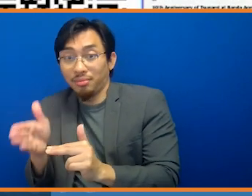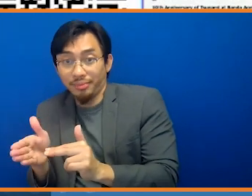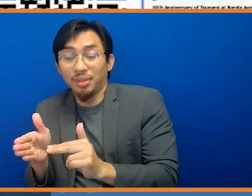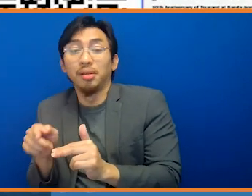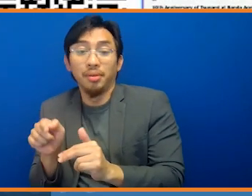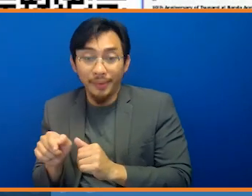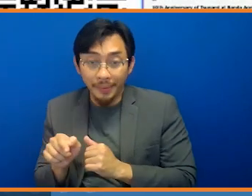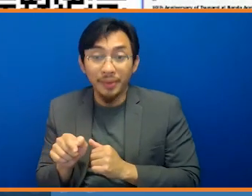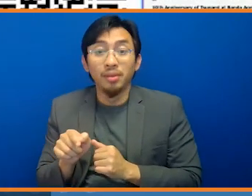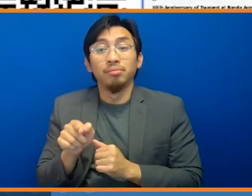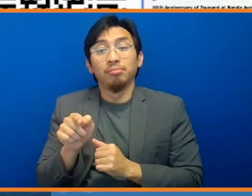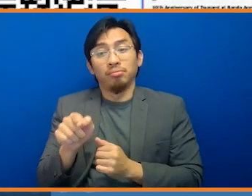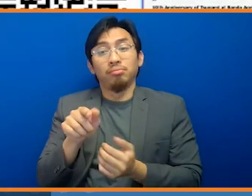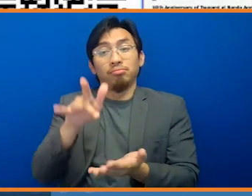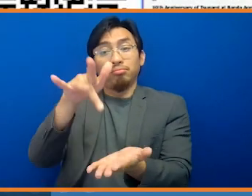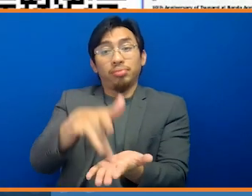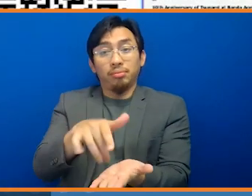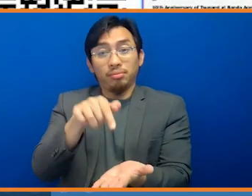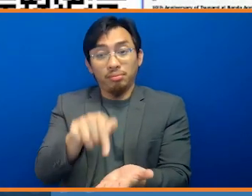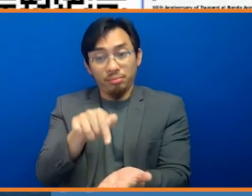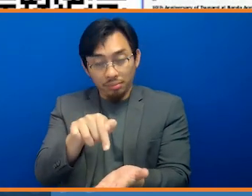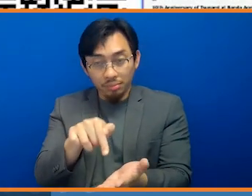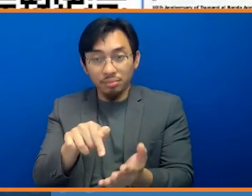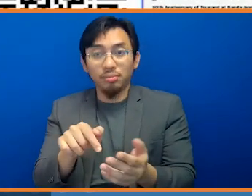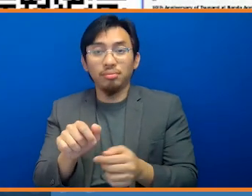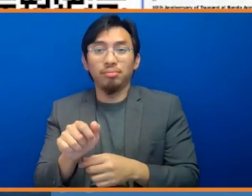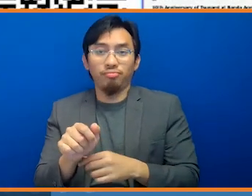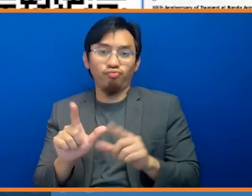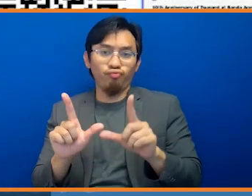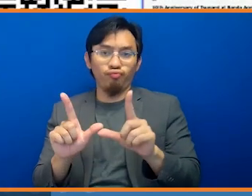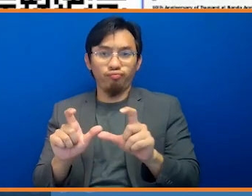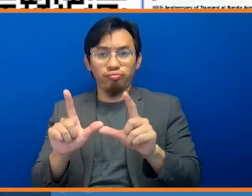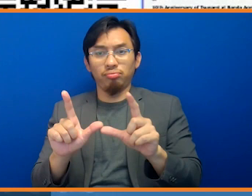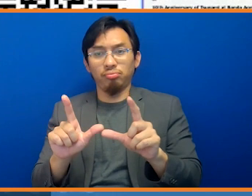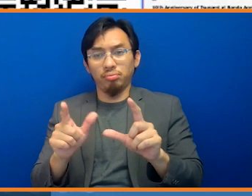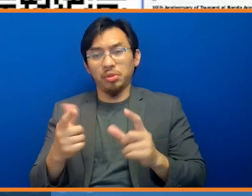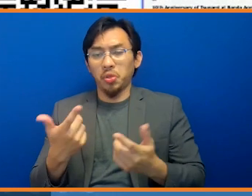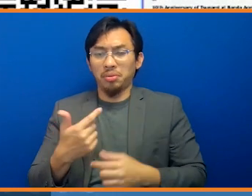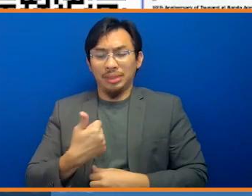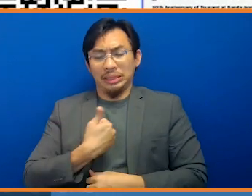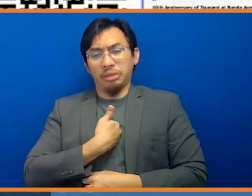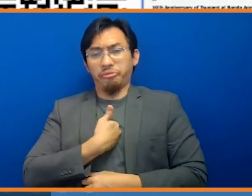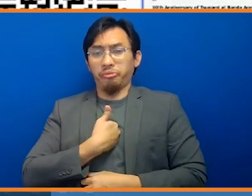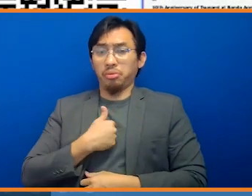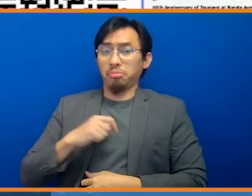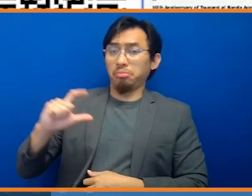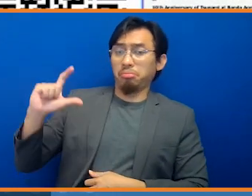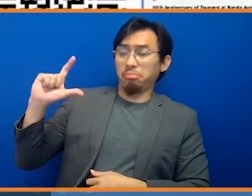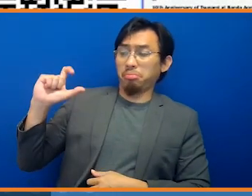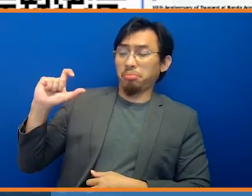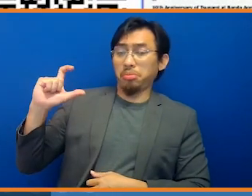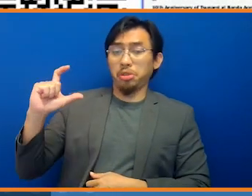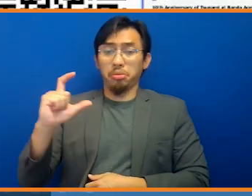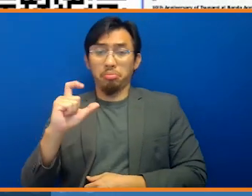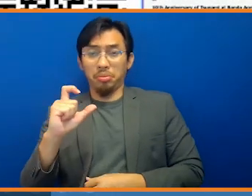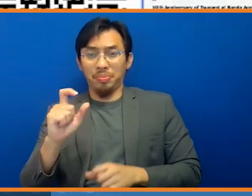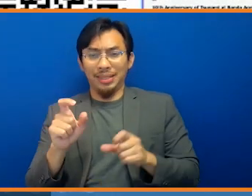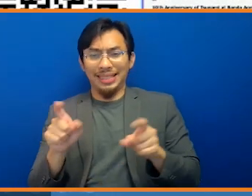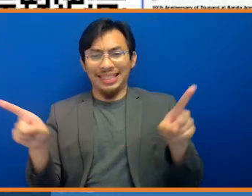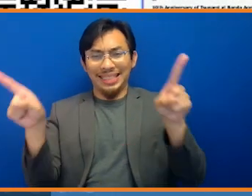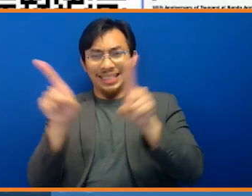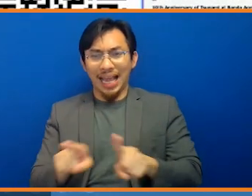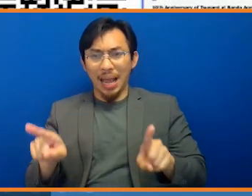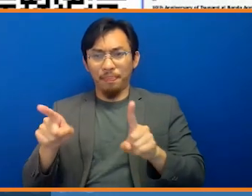When you stand on site with the application, you can take a selfie of yourself at the same angle as